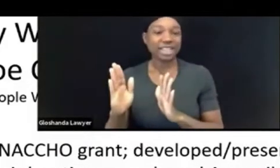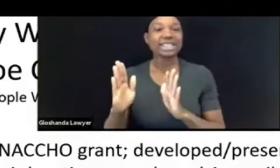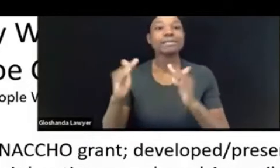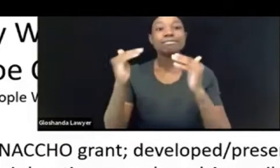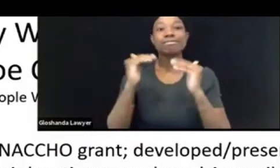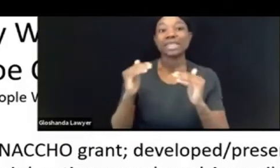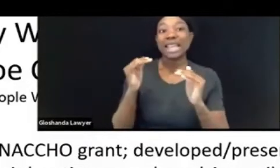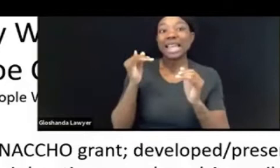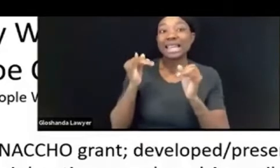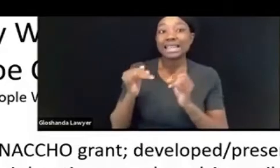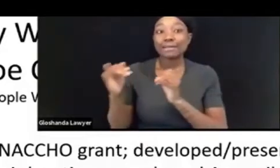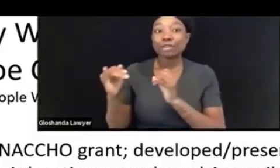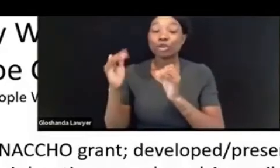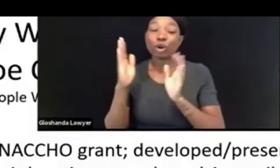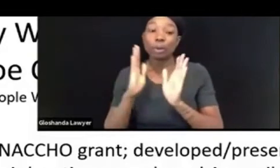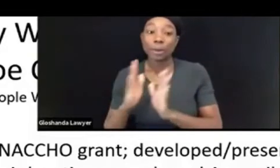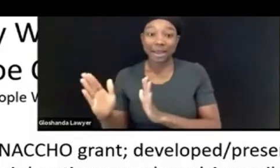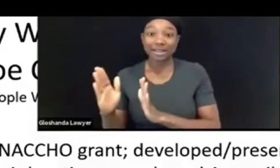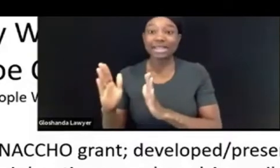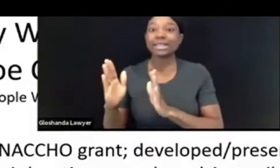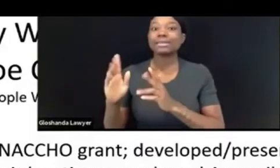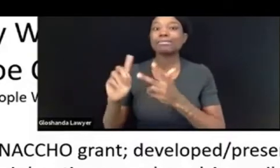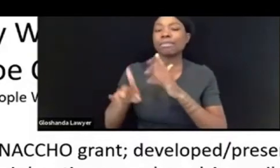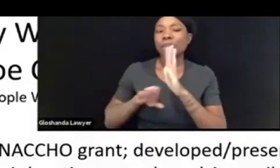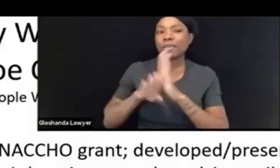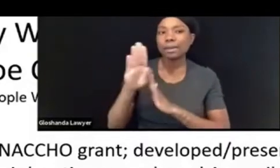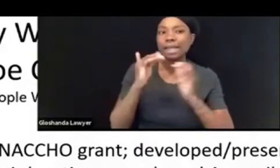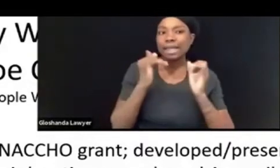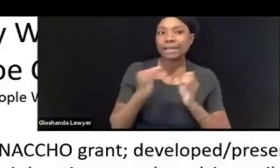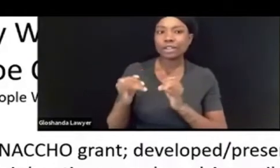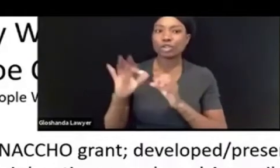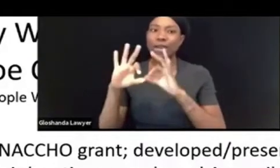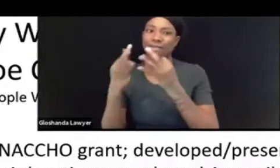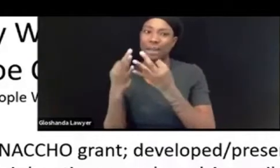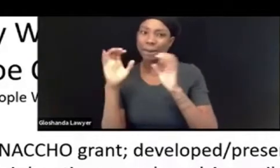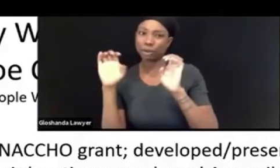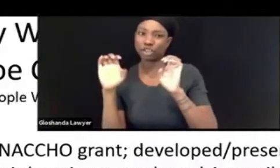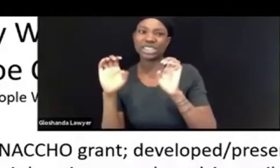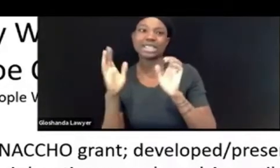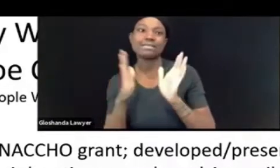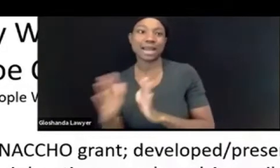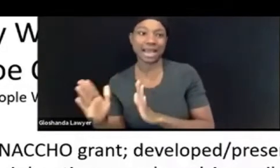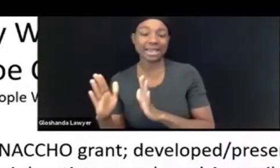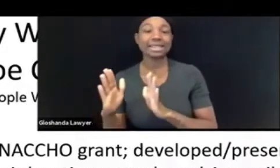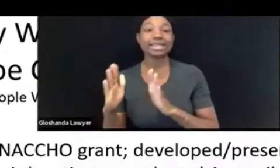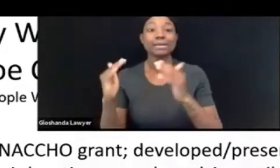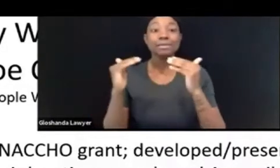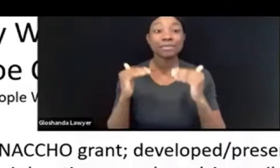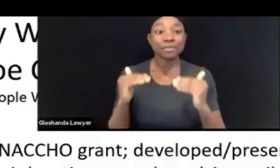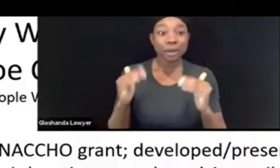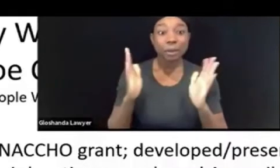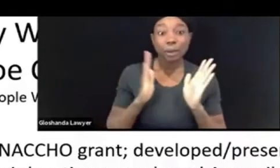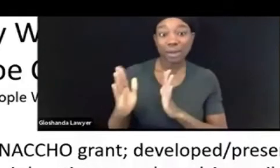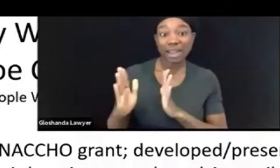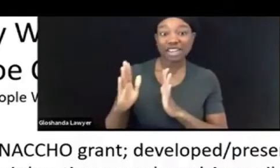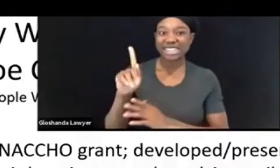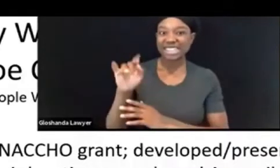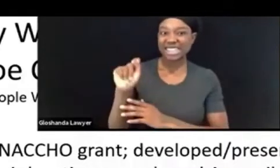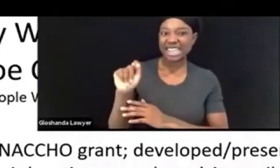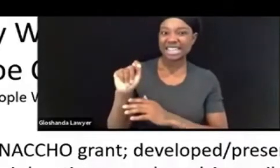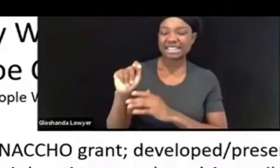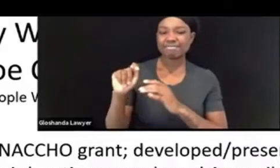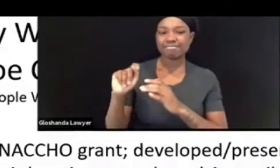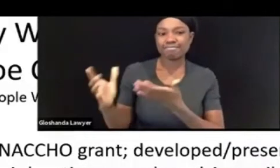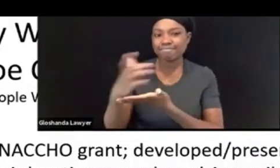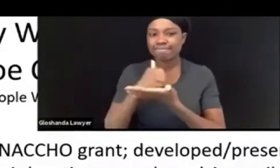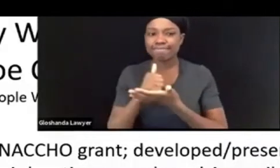building individual and family emergency plans. Our 4th class was preparedness kit building workshop, practicing preparedness